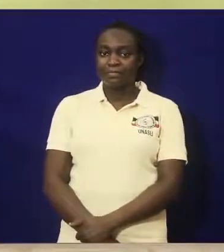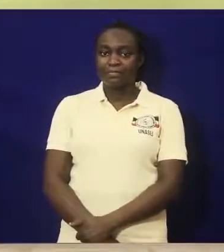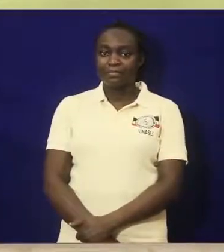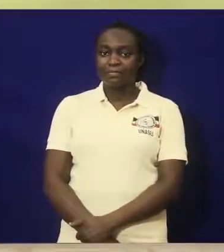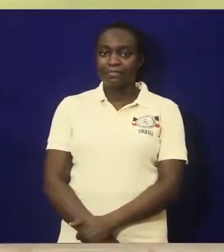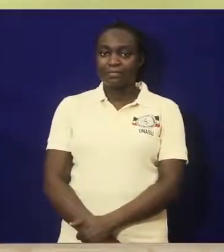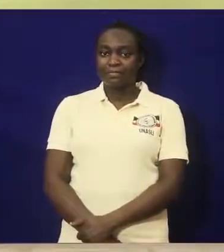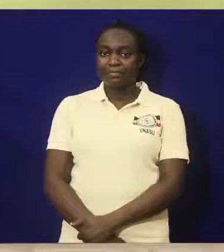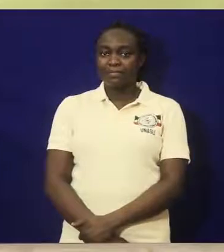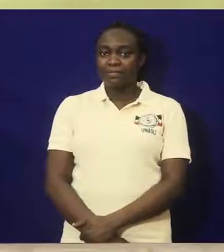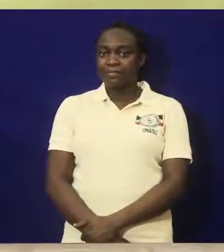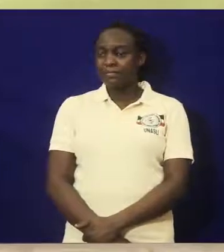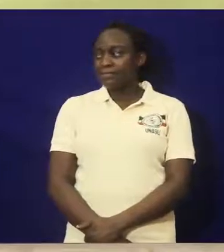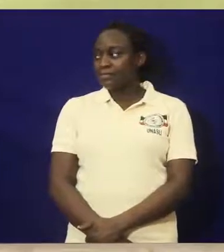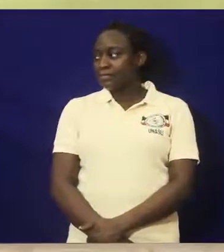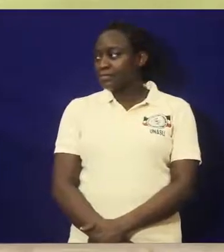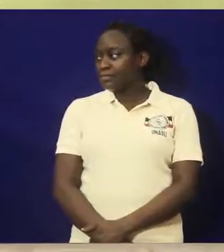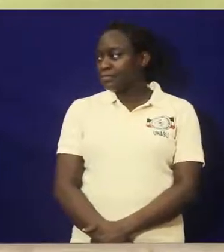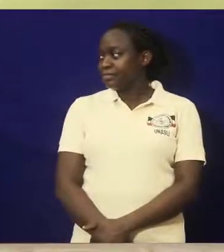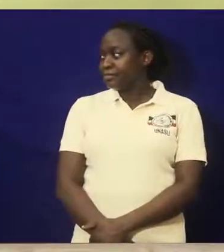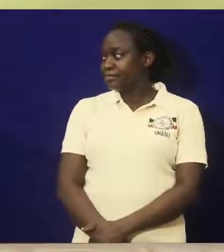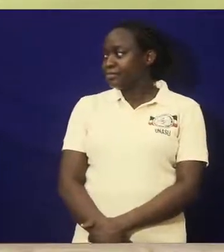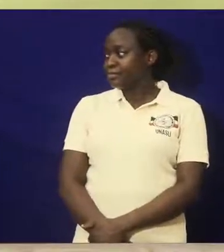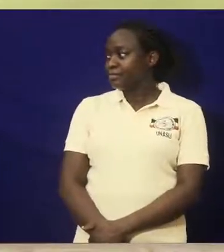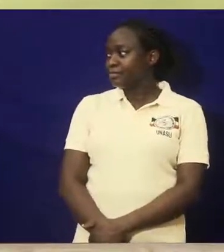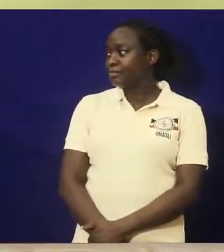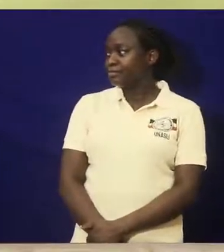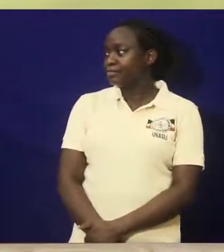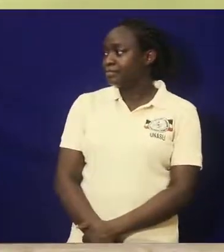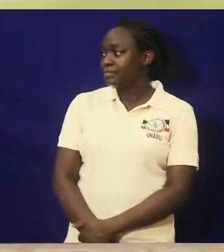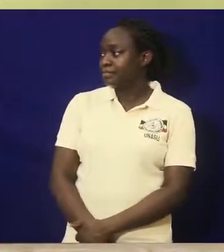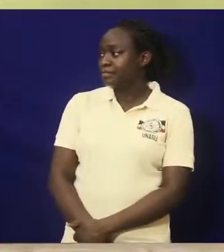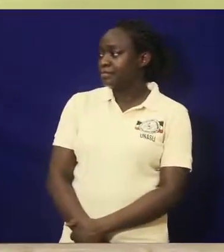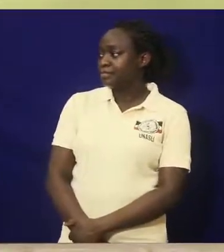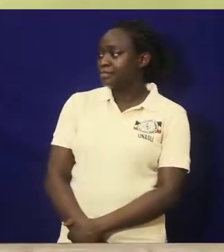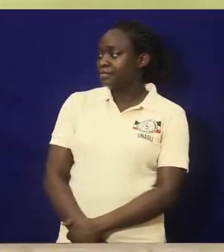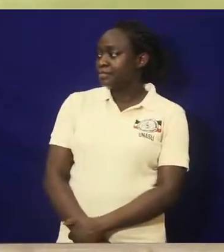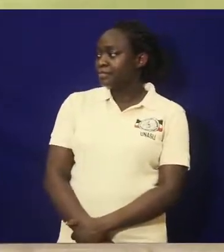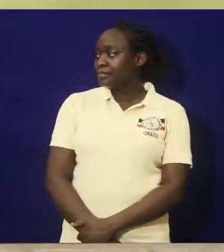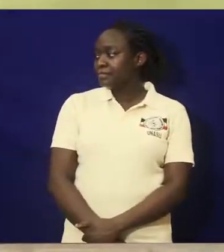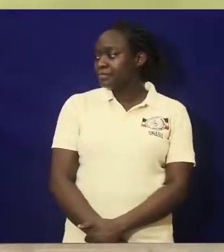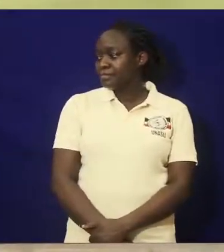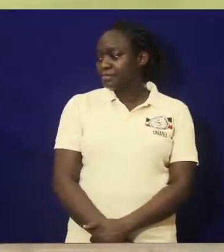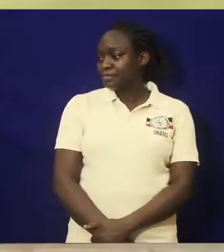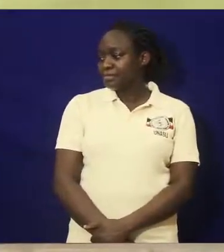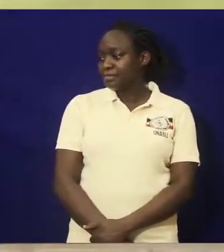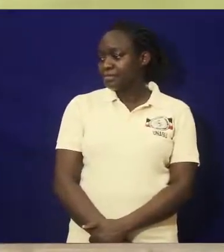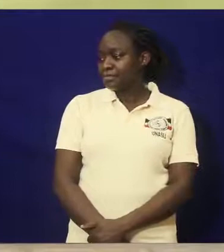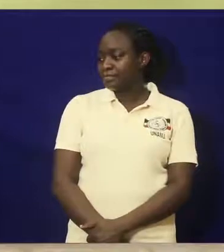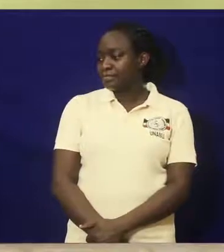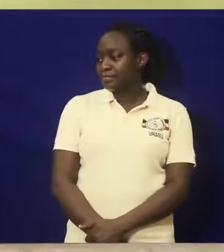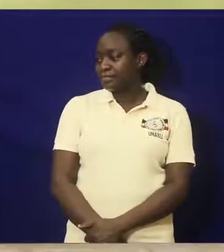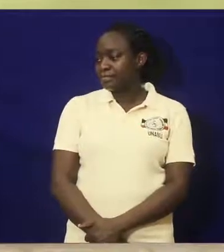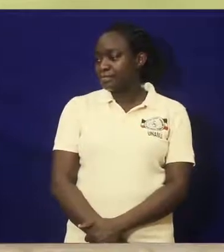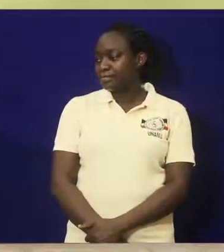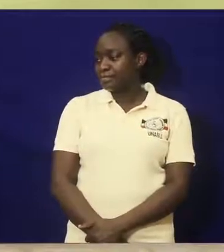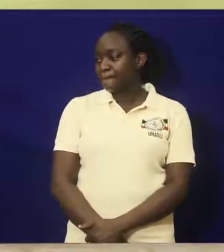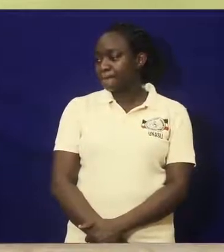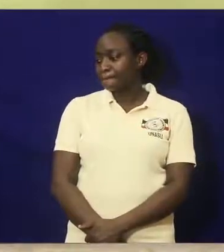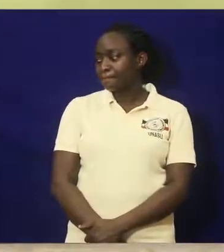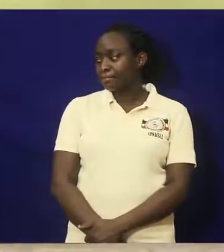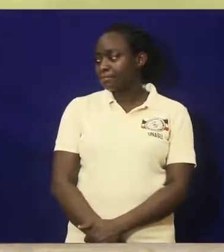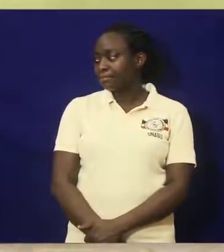turn into seeds. Pollen is a cell made by the